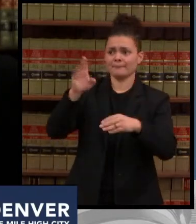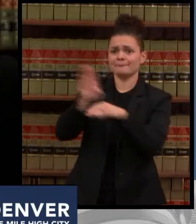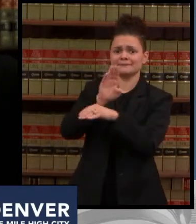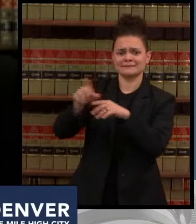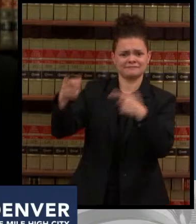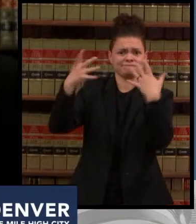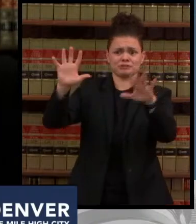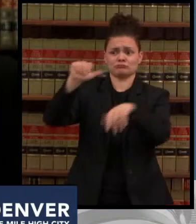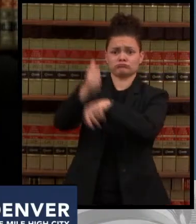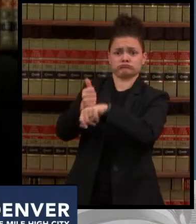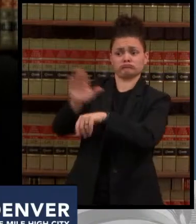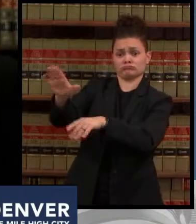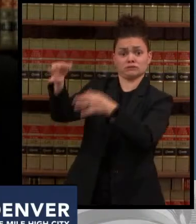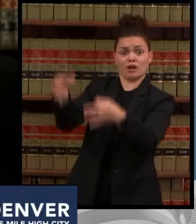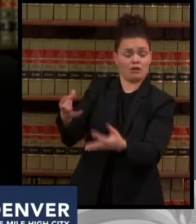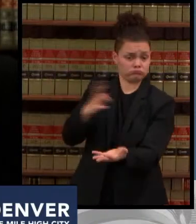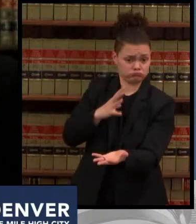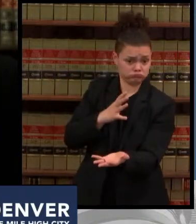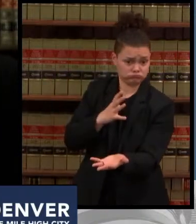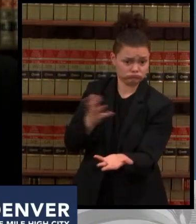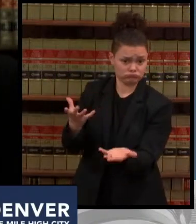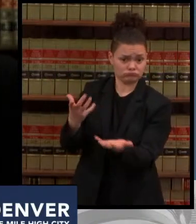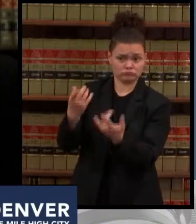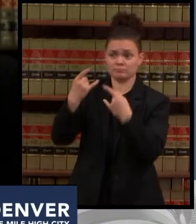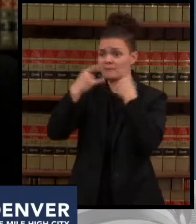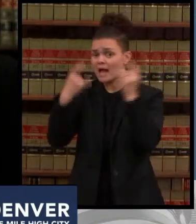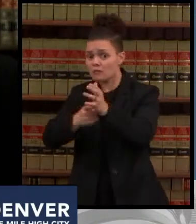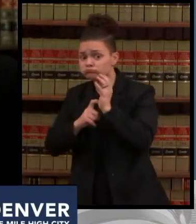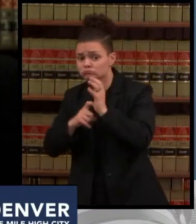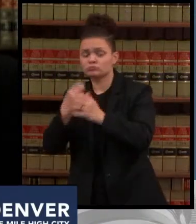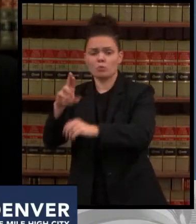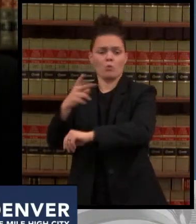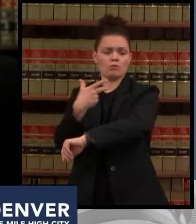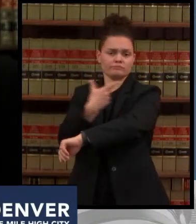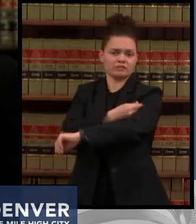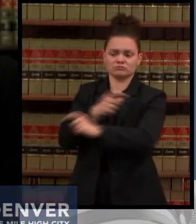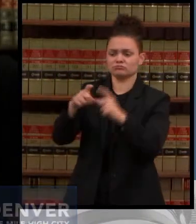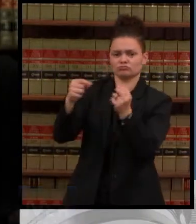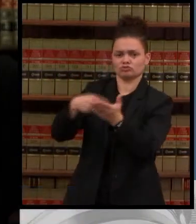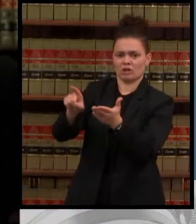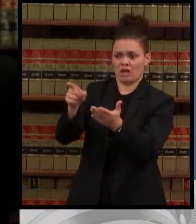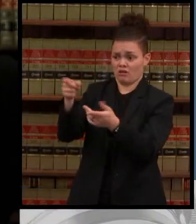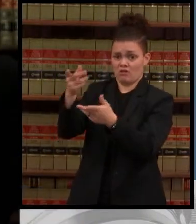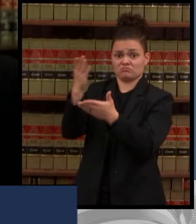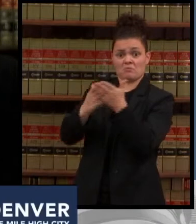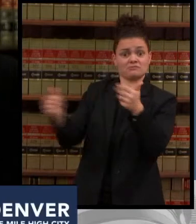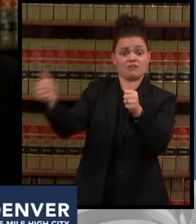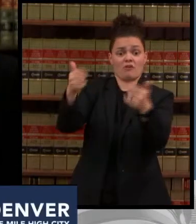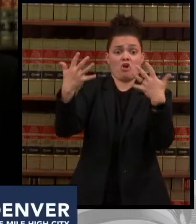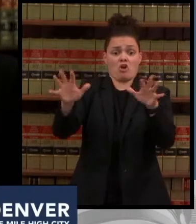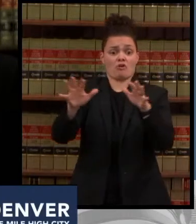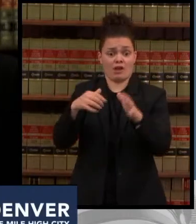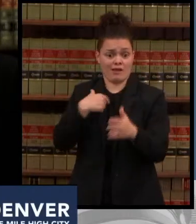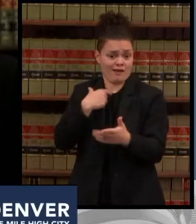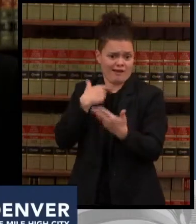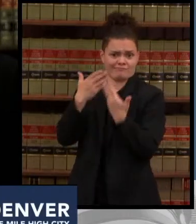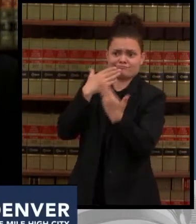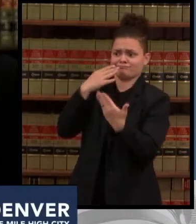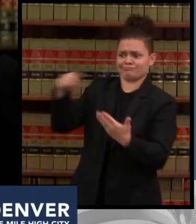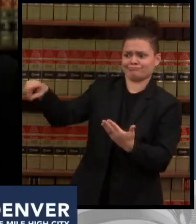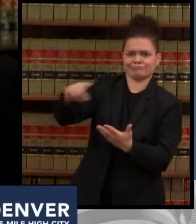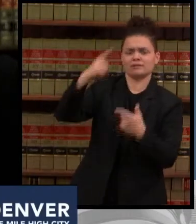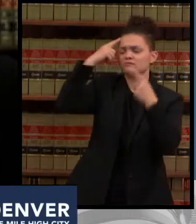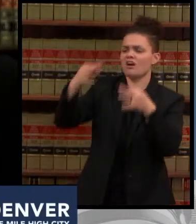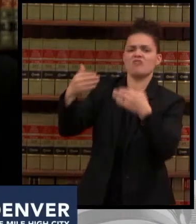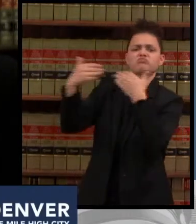mandate, or they're checking vaccine documentation at the door. So I want to thank them who did this proactively. What makes a difference